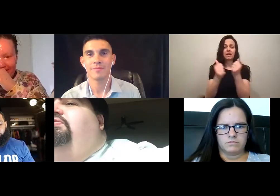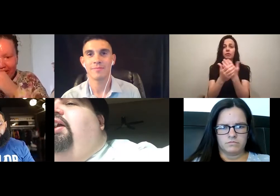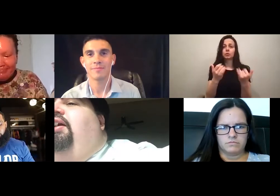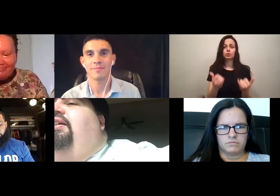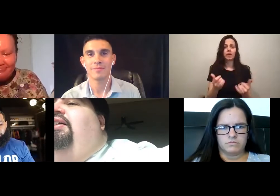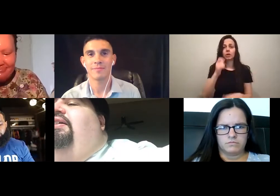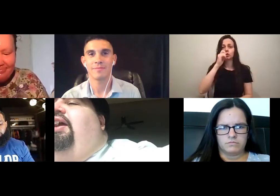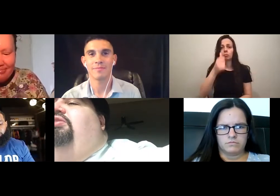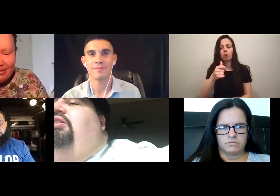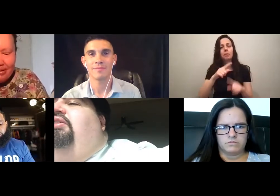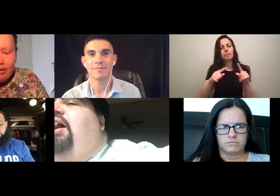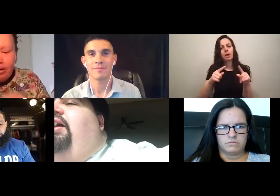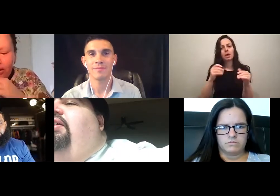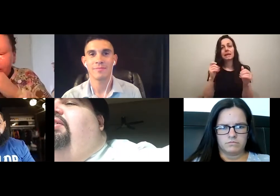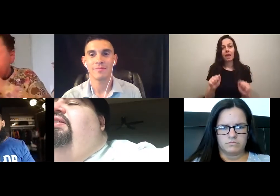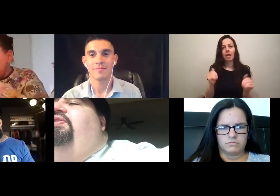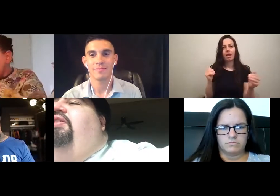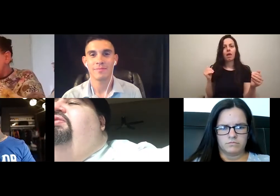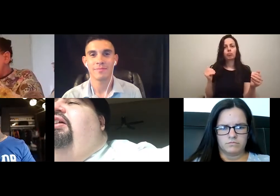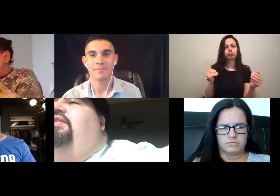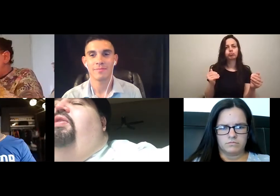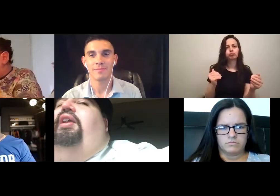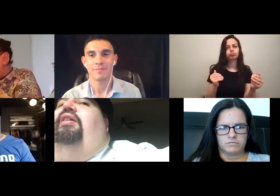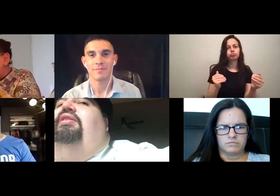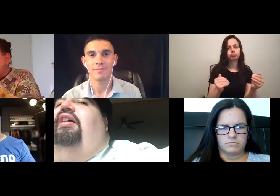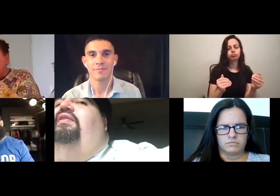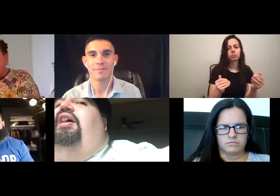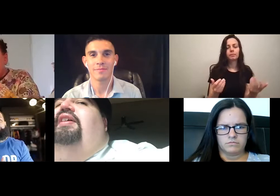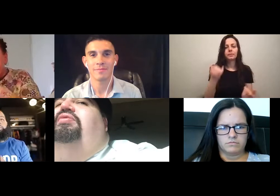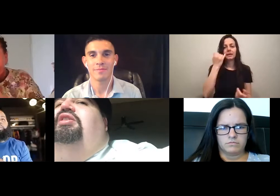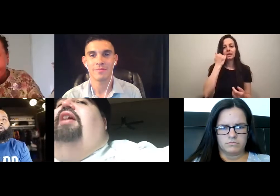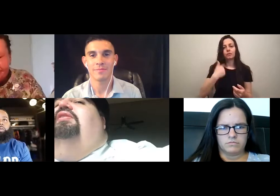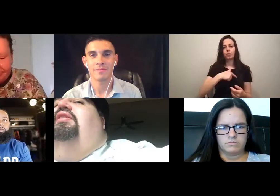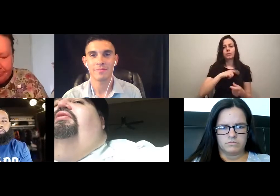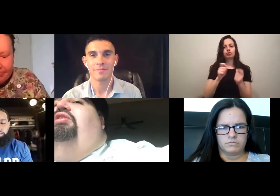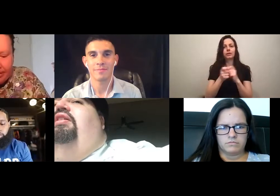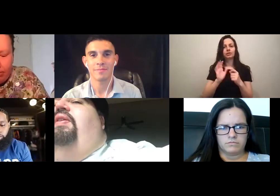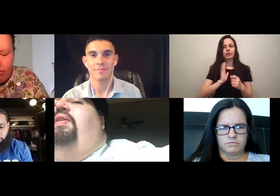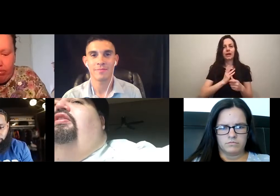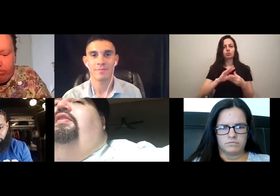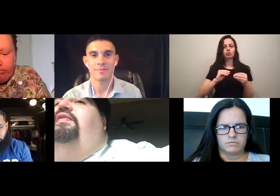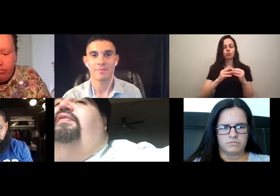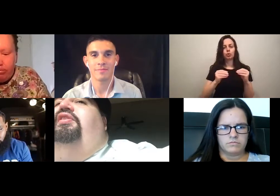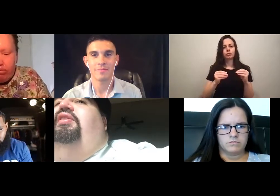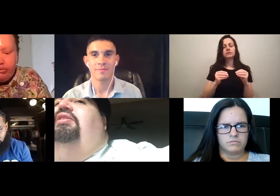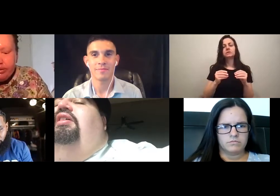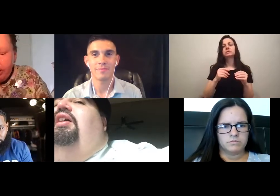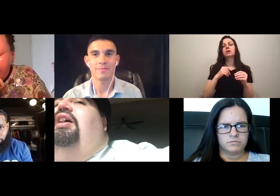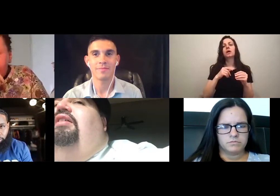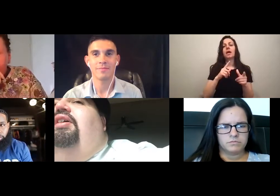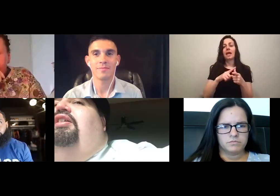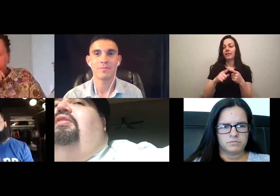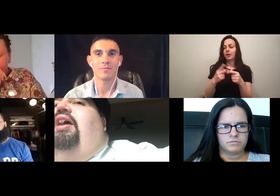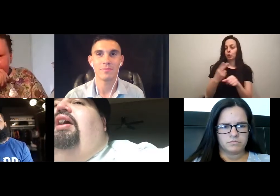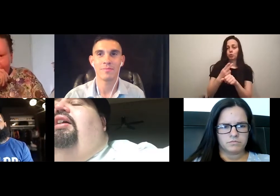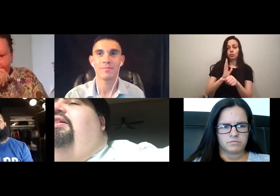can really internalize those narratives within ourselves and then project those within our sphere of influence,